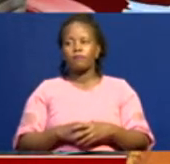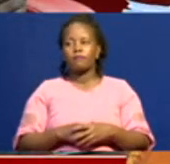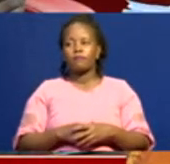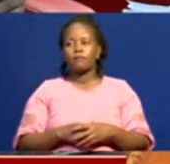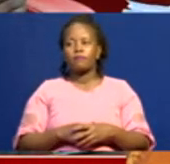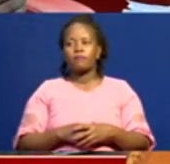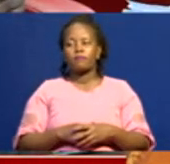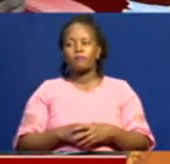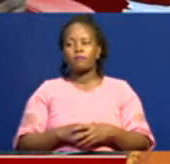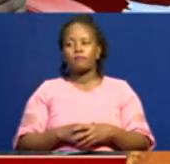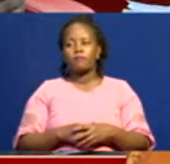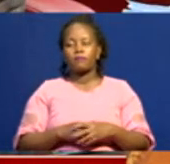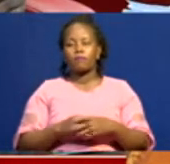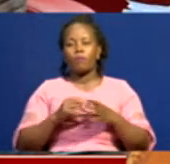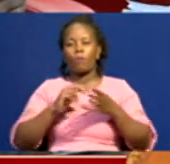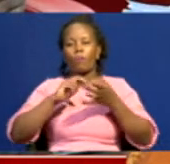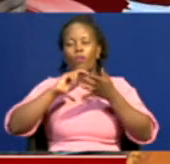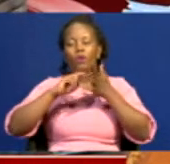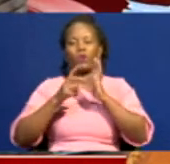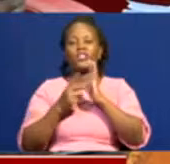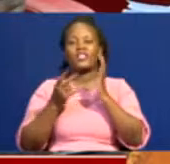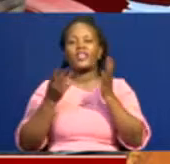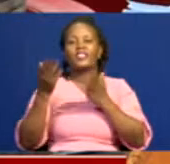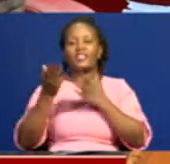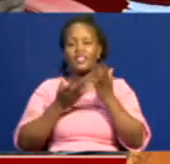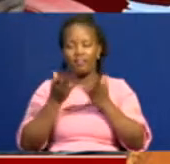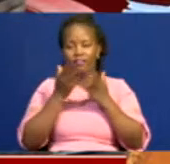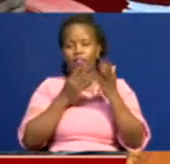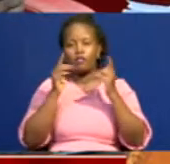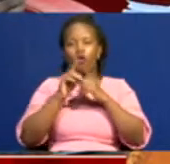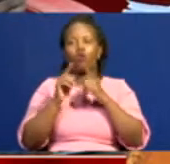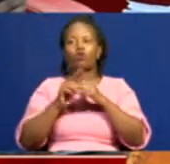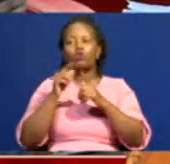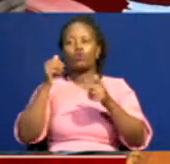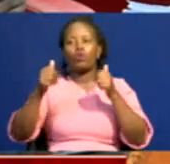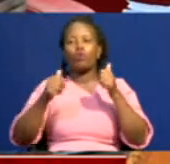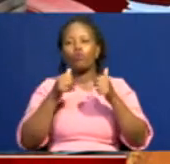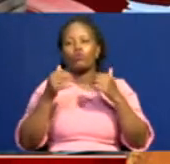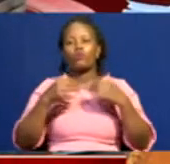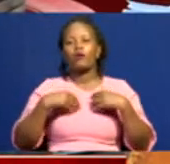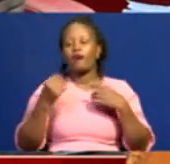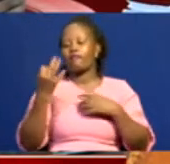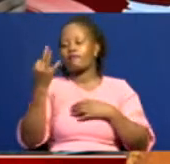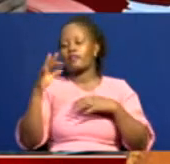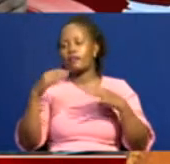or a number of working days which amounts in the aggregate to equivalent of